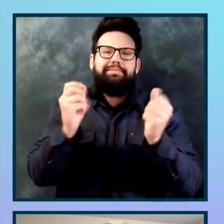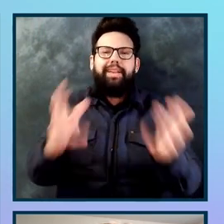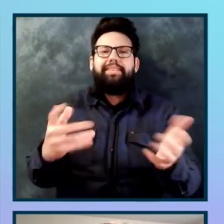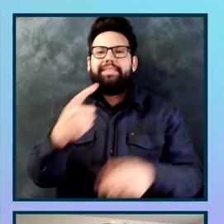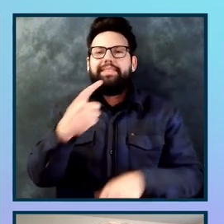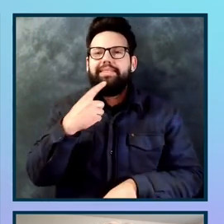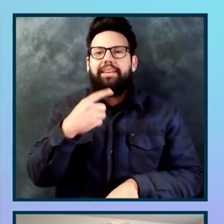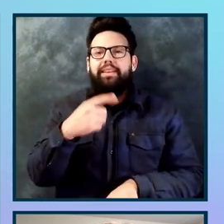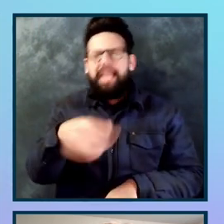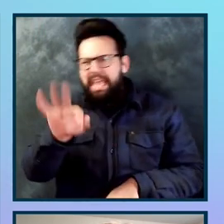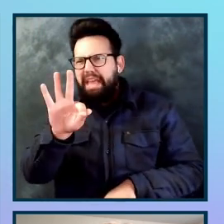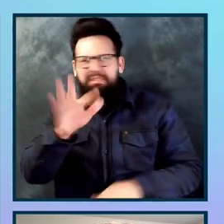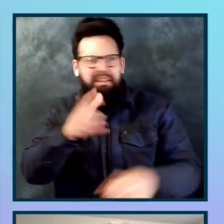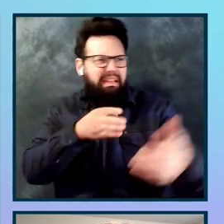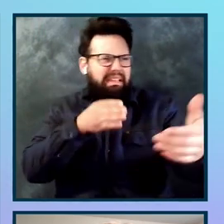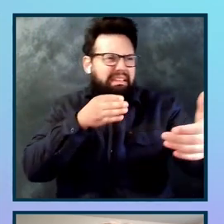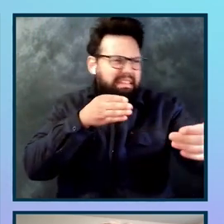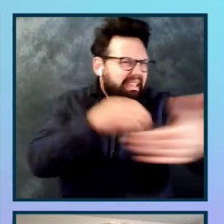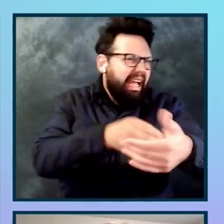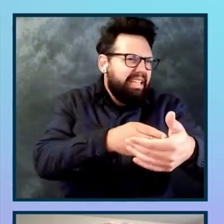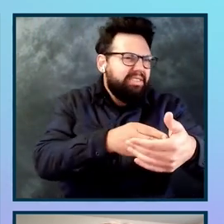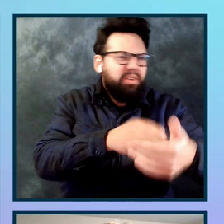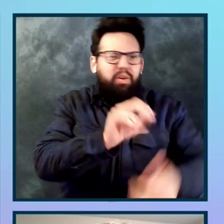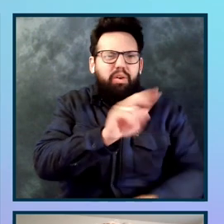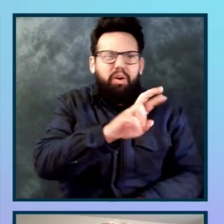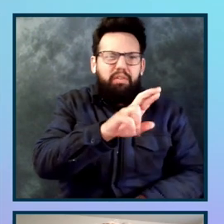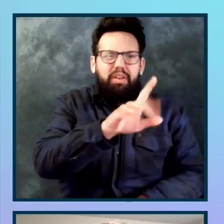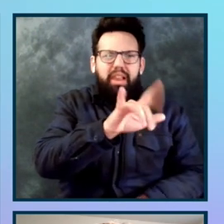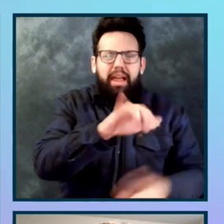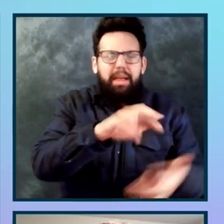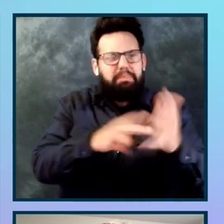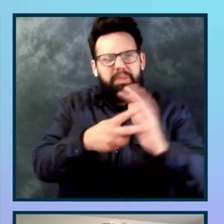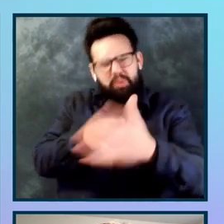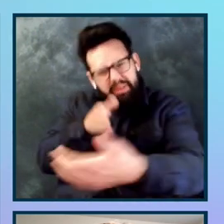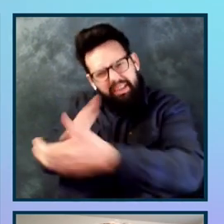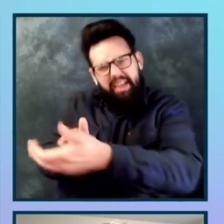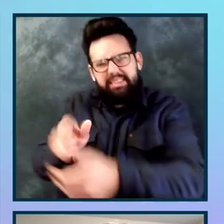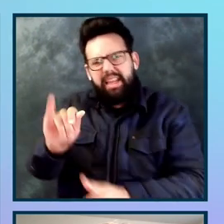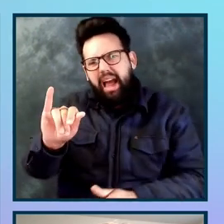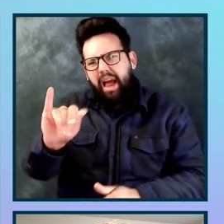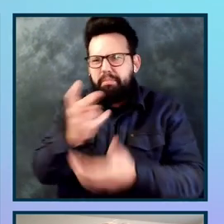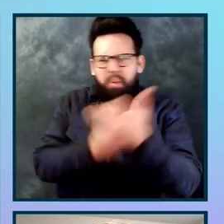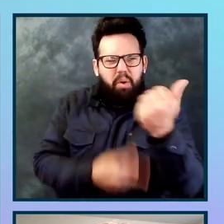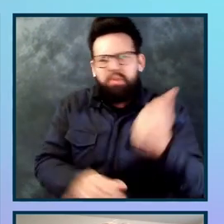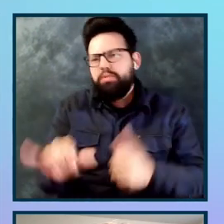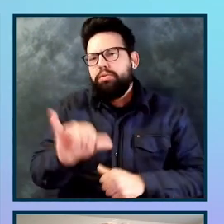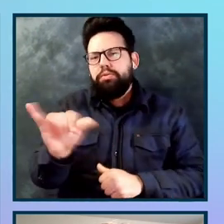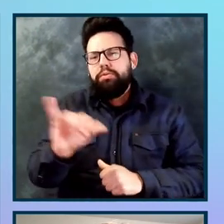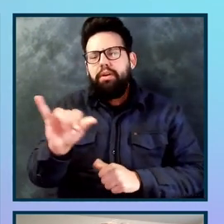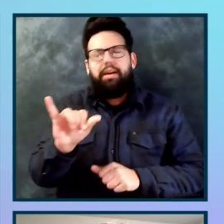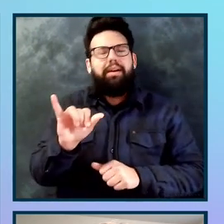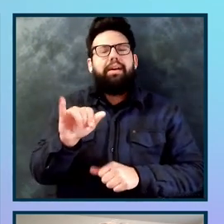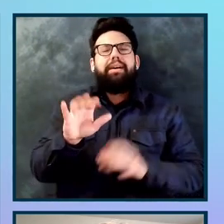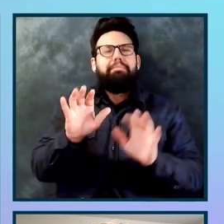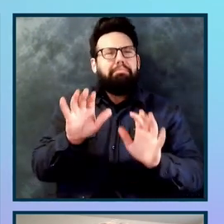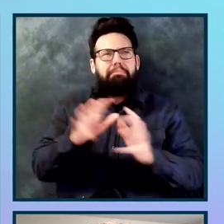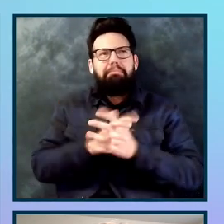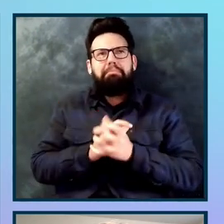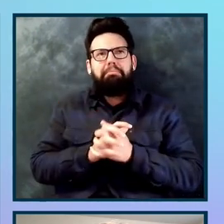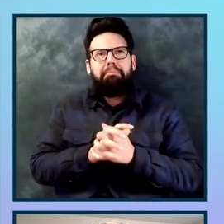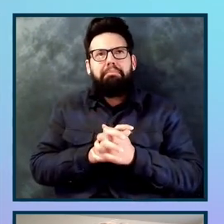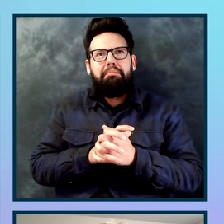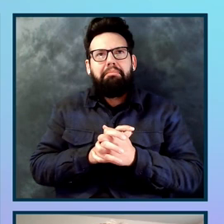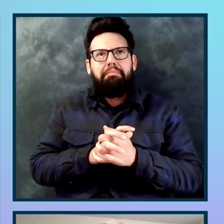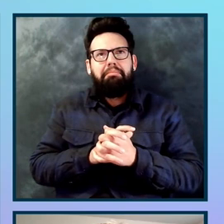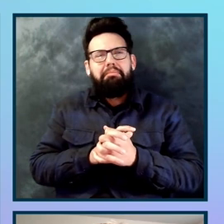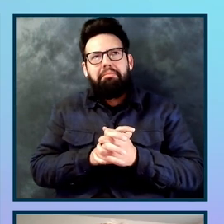overlay solutions use AI to improve the accessibility. And the magic is that, you know, it's not as